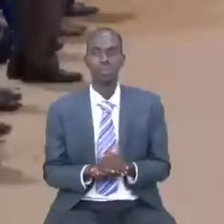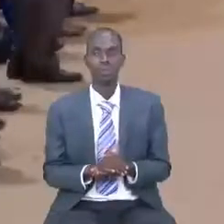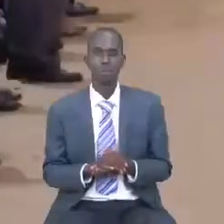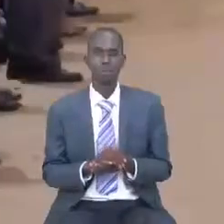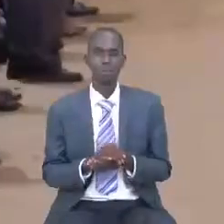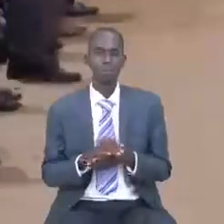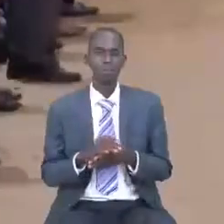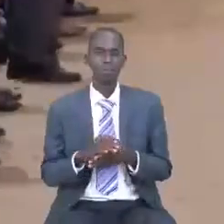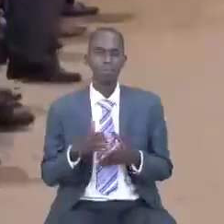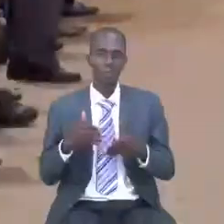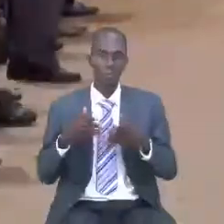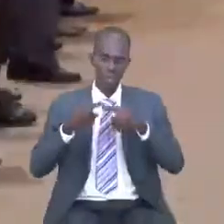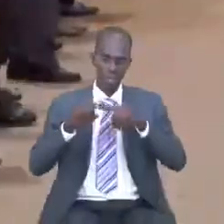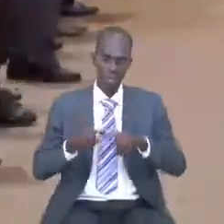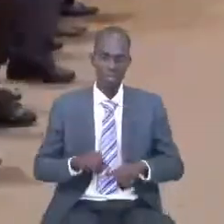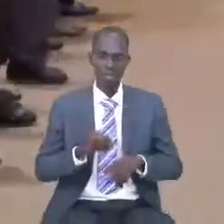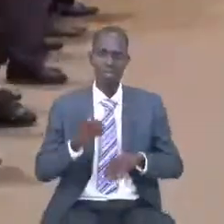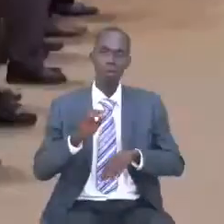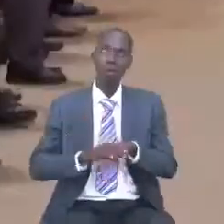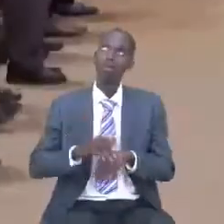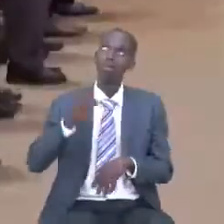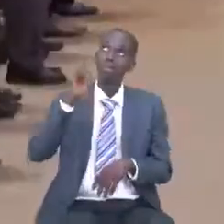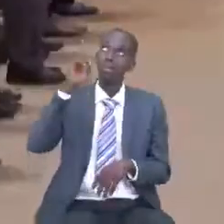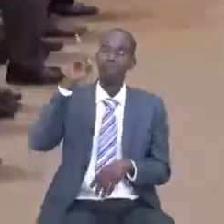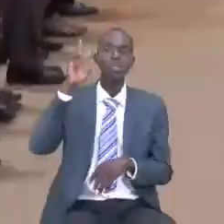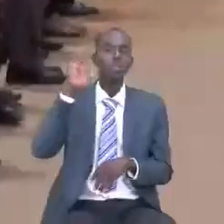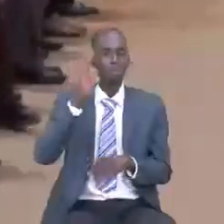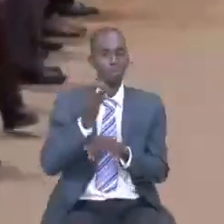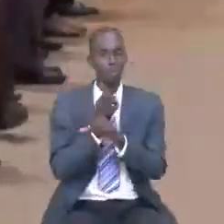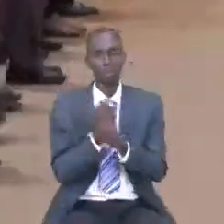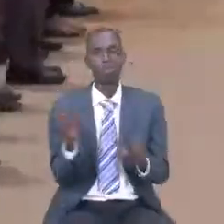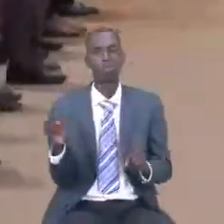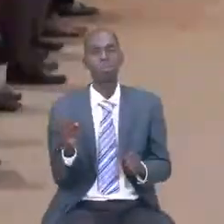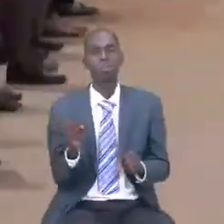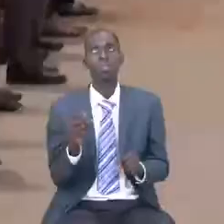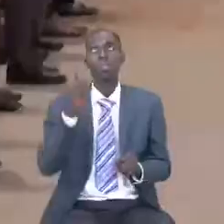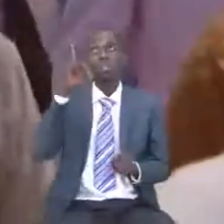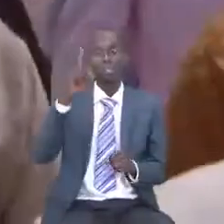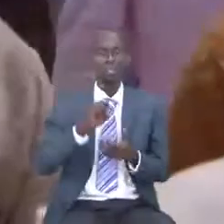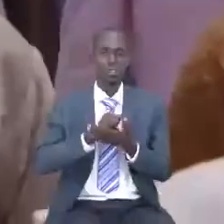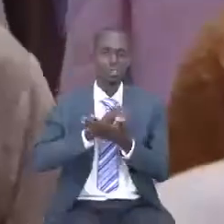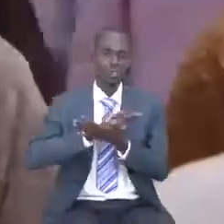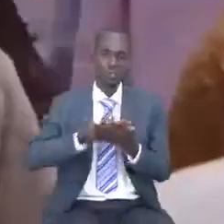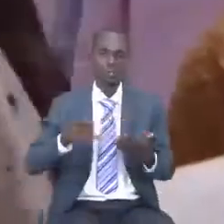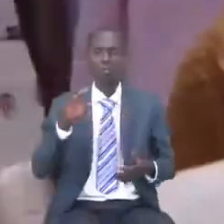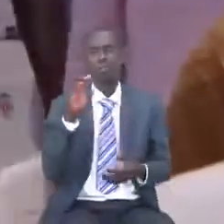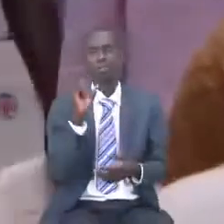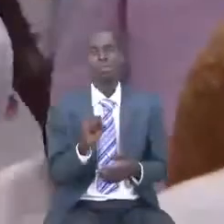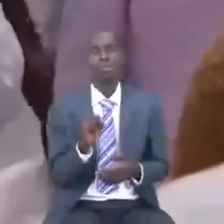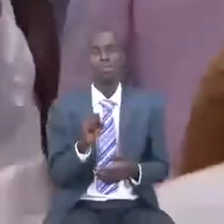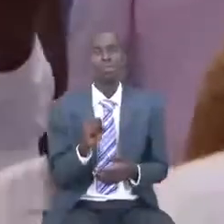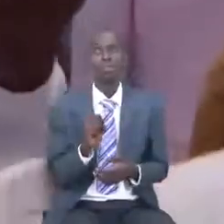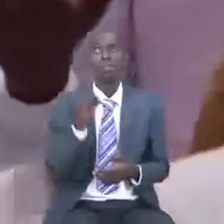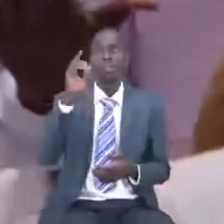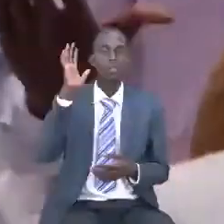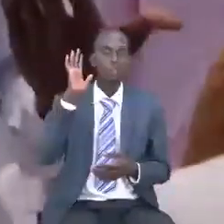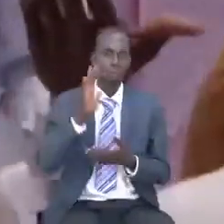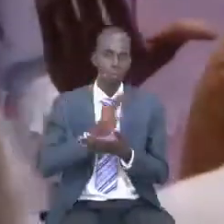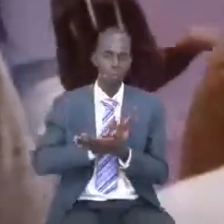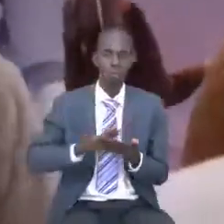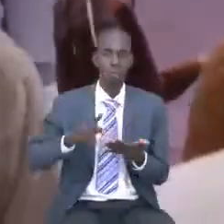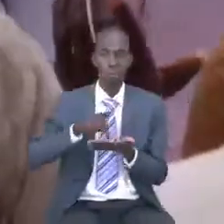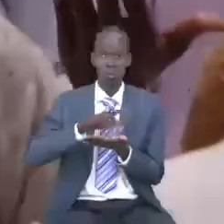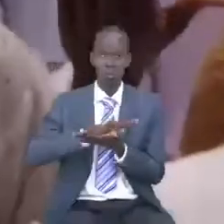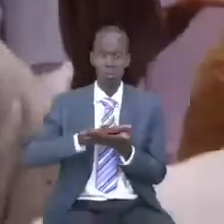Lean on Him. He saves. He sanctifies. He purifies.